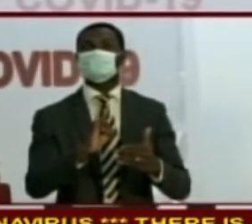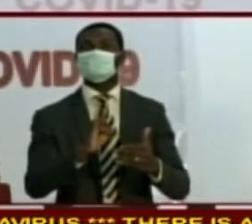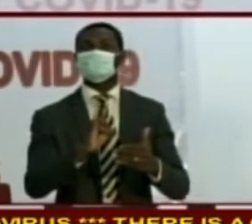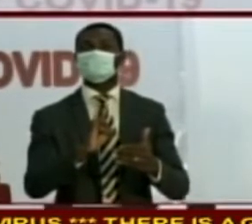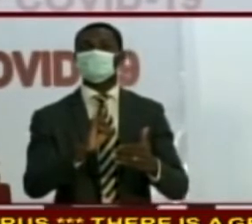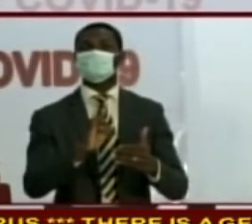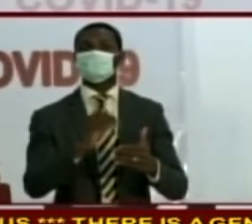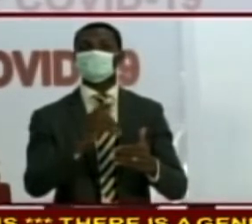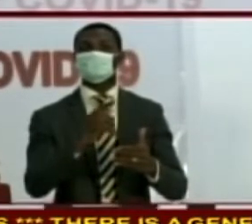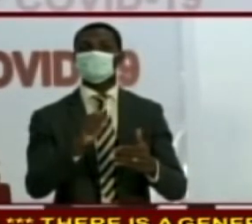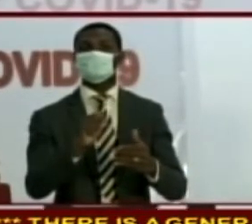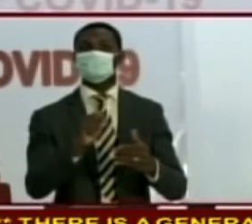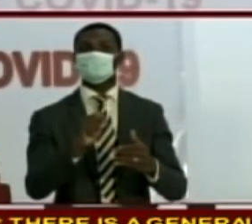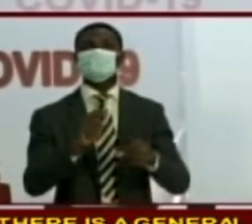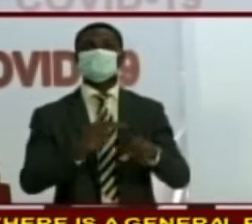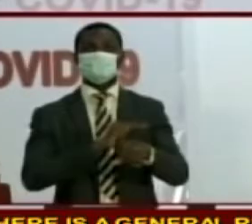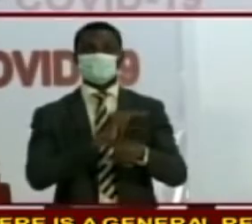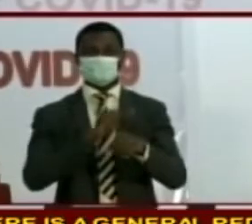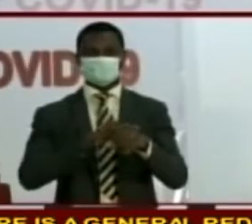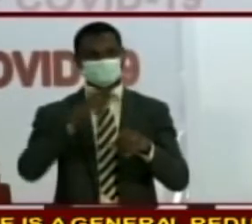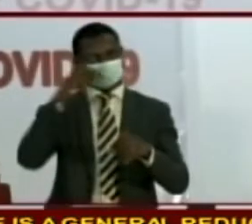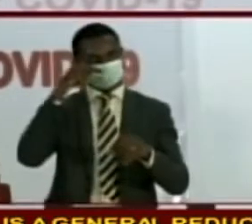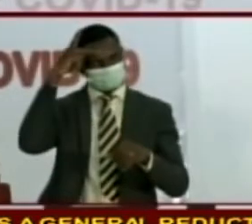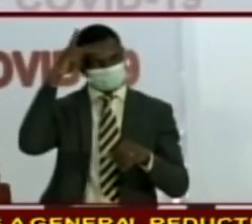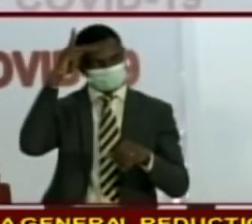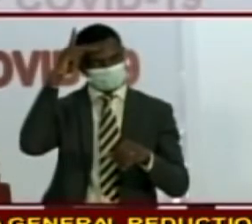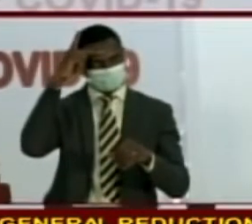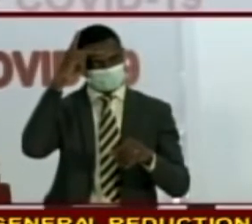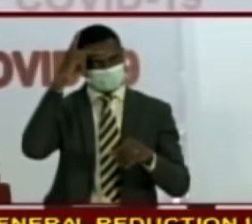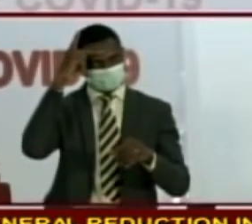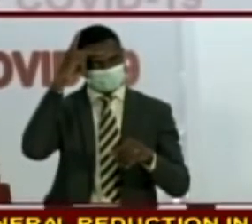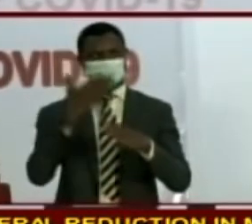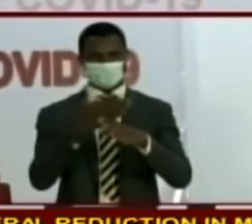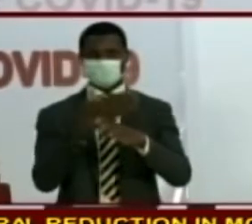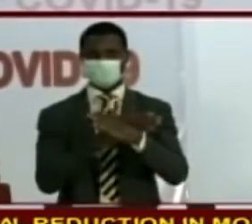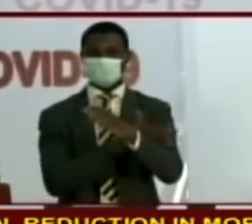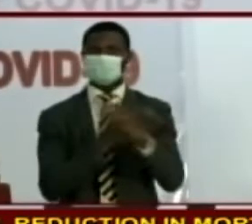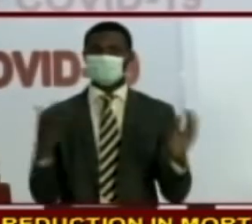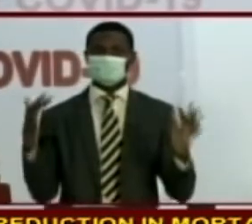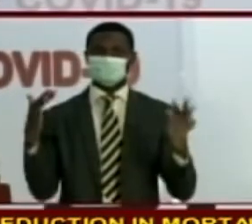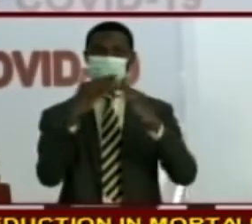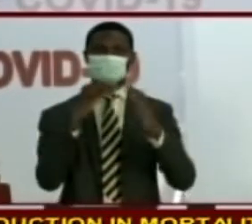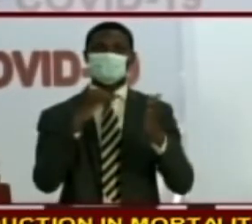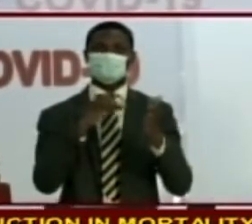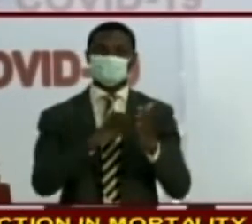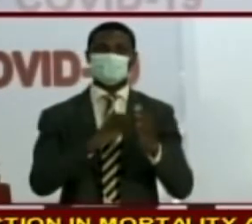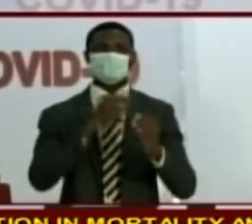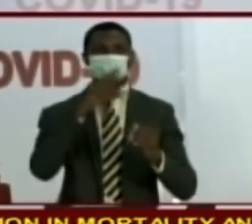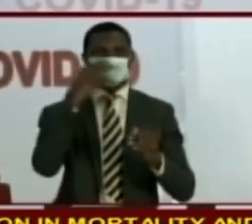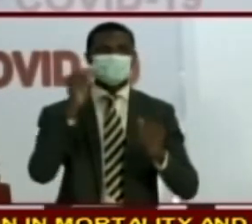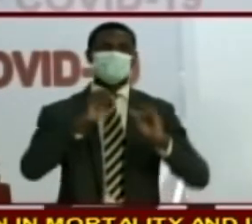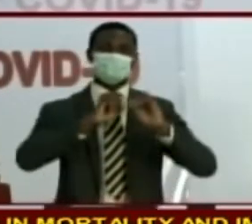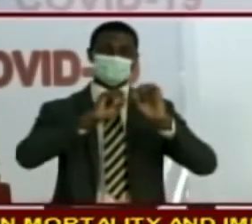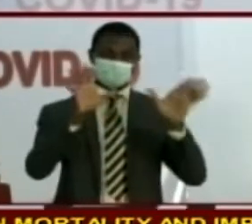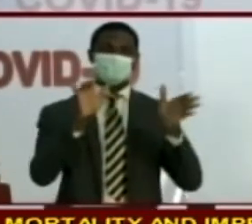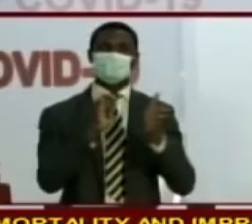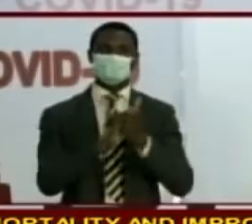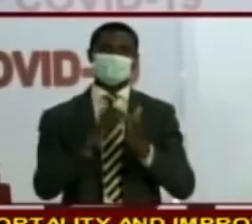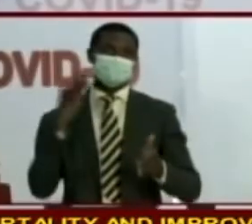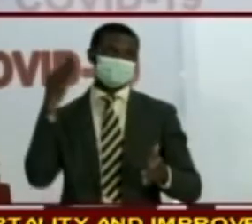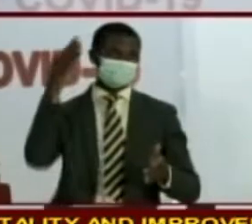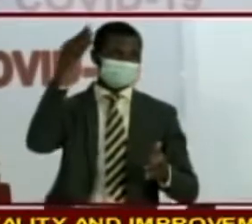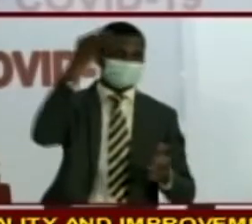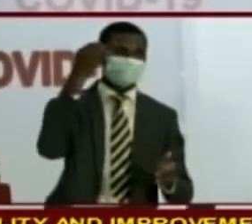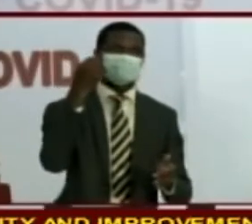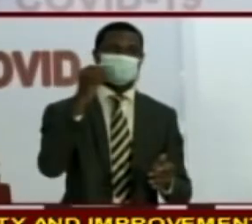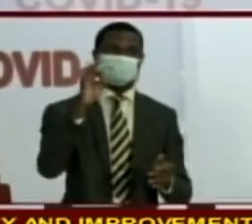the National Political Reform Conference. And it became obvious that the future of elections all over the